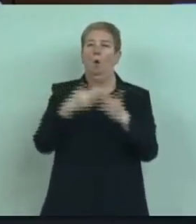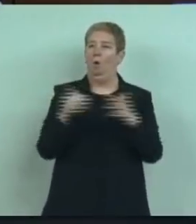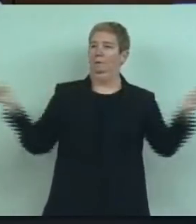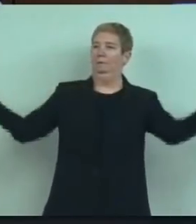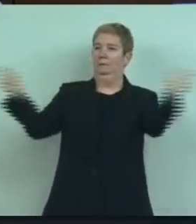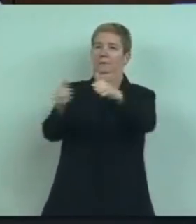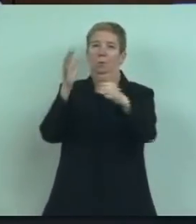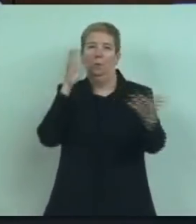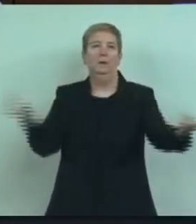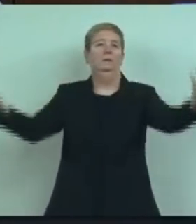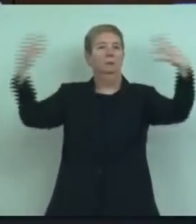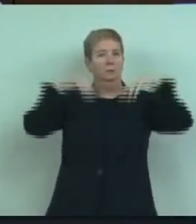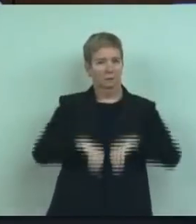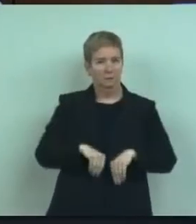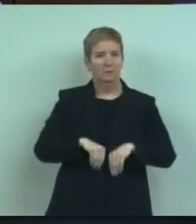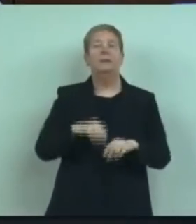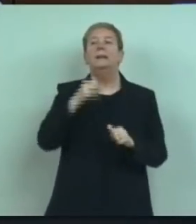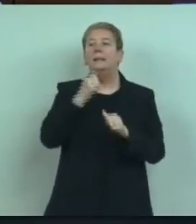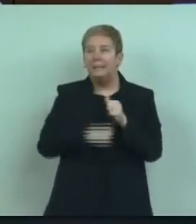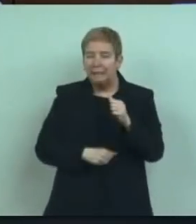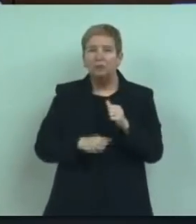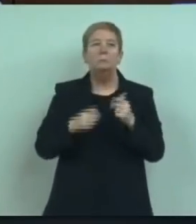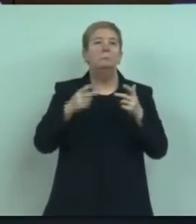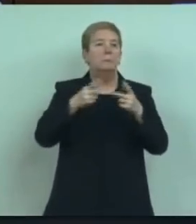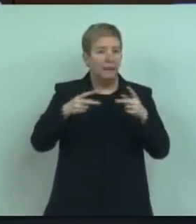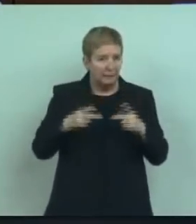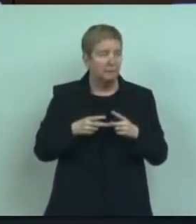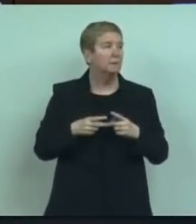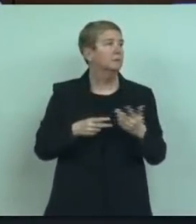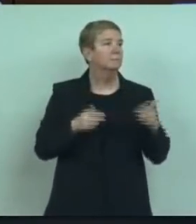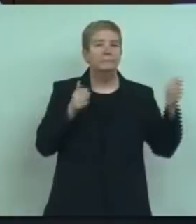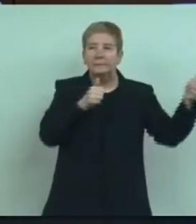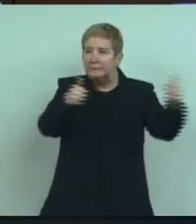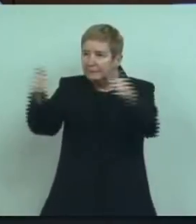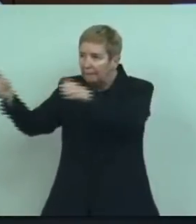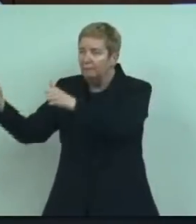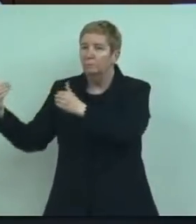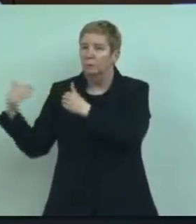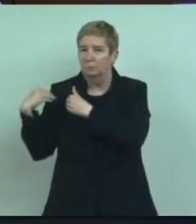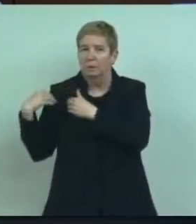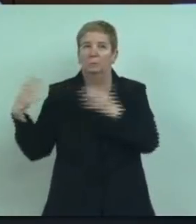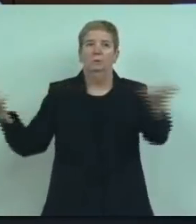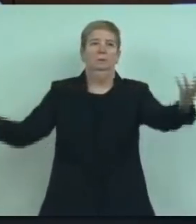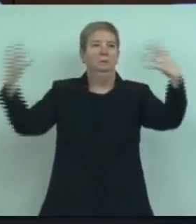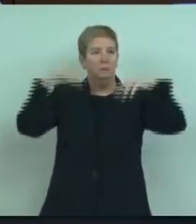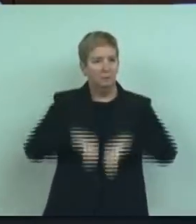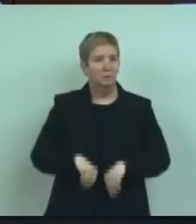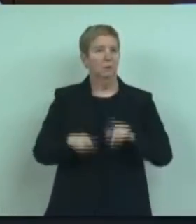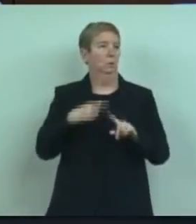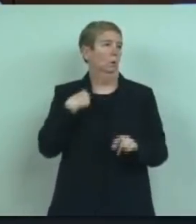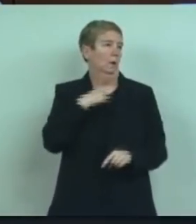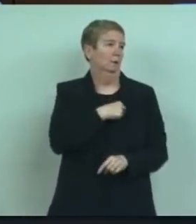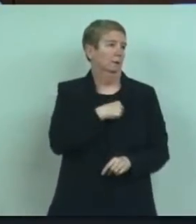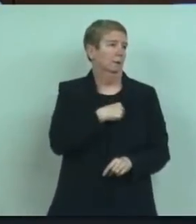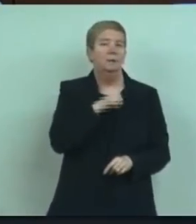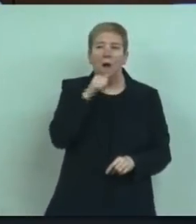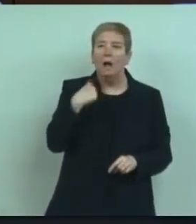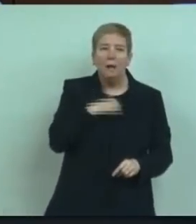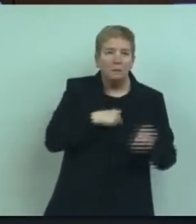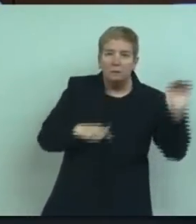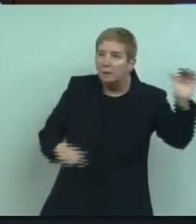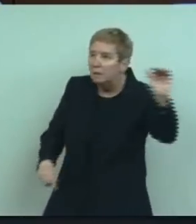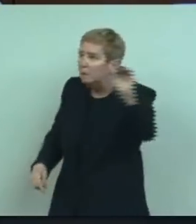Health Service, each base. It's not productive to do it in that way. I can tell you that we've